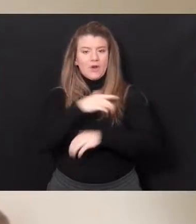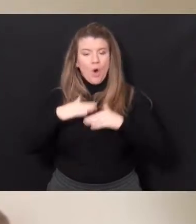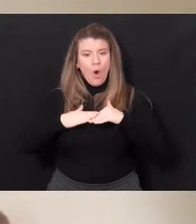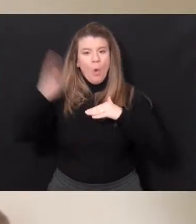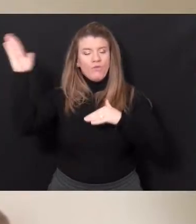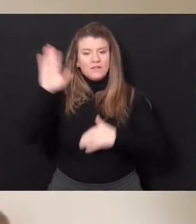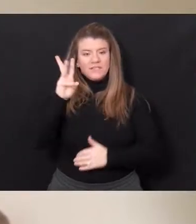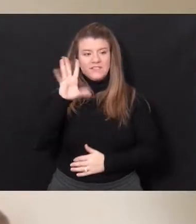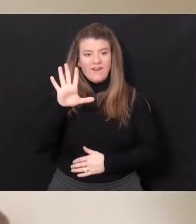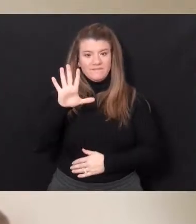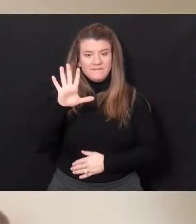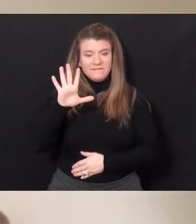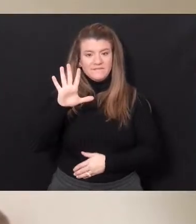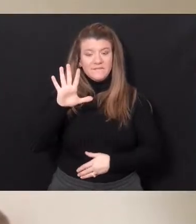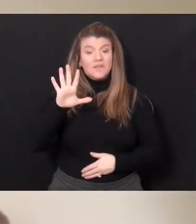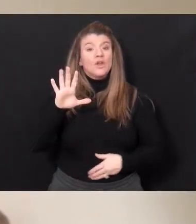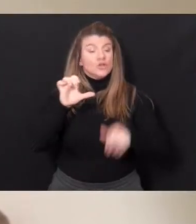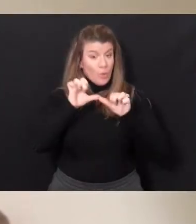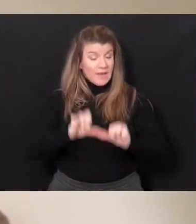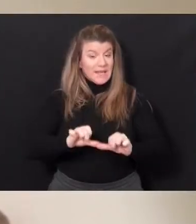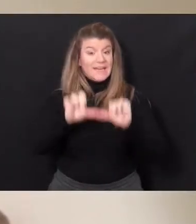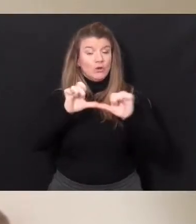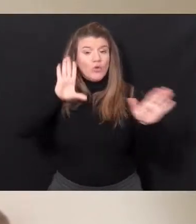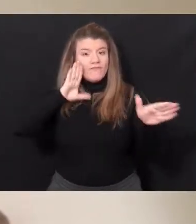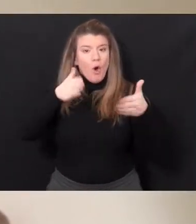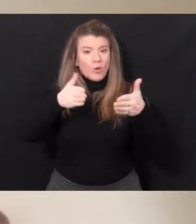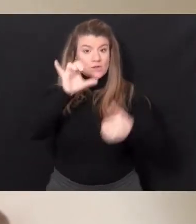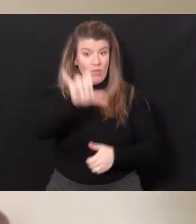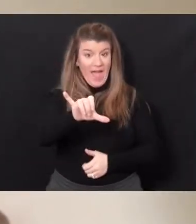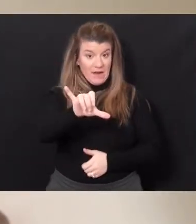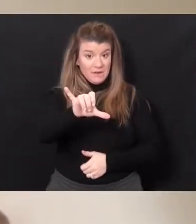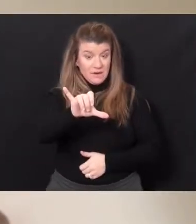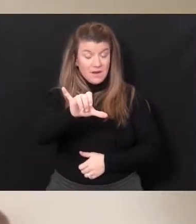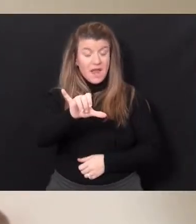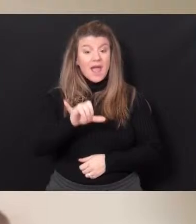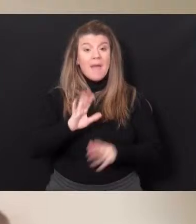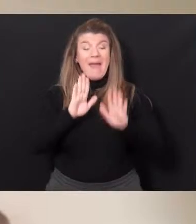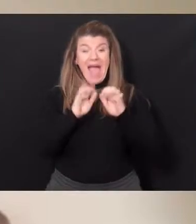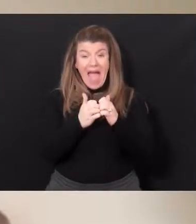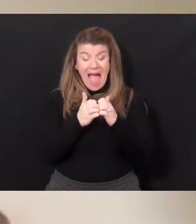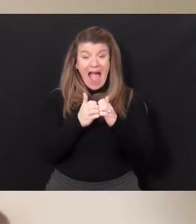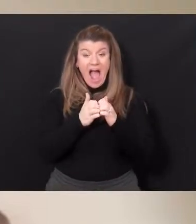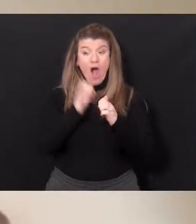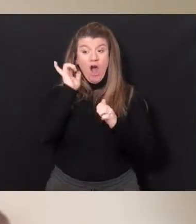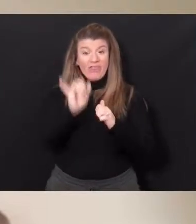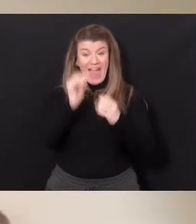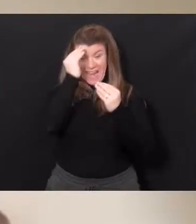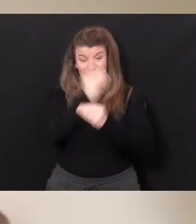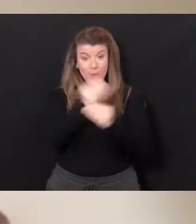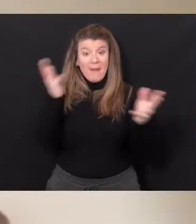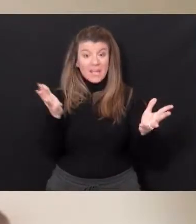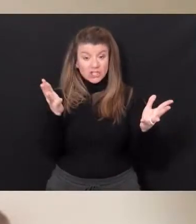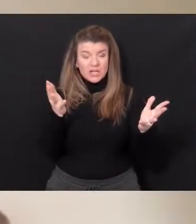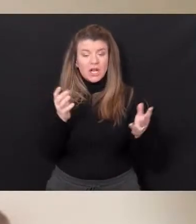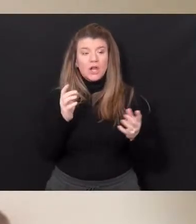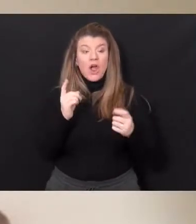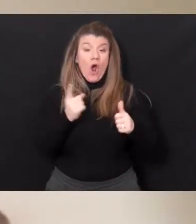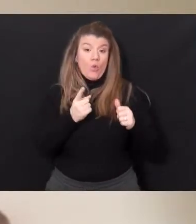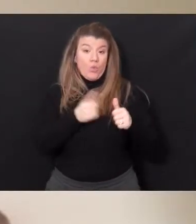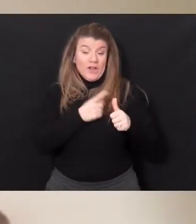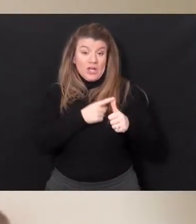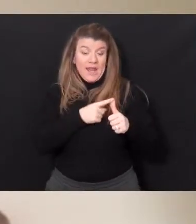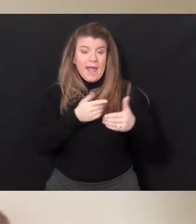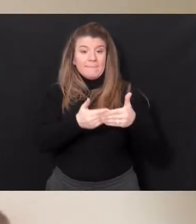of 65. So we continue to stay focused on that. As far as how that data goes out, originally, before